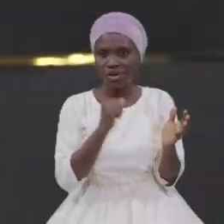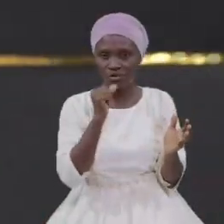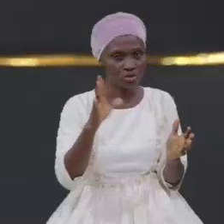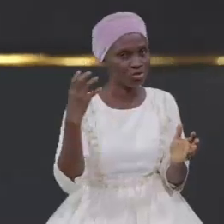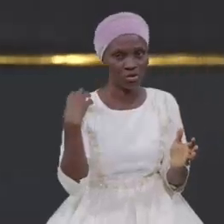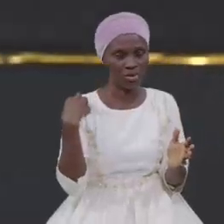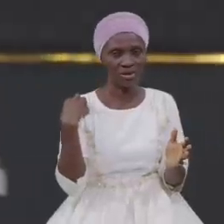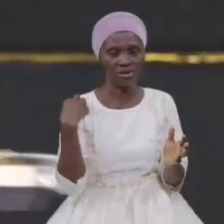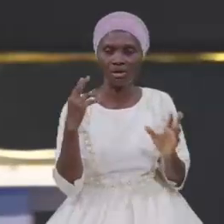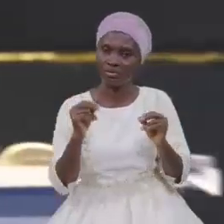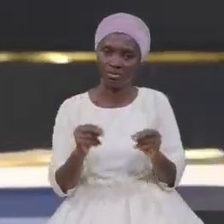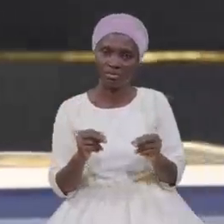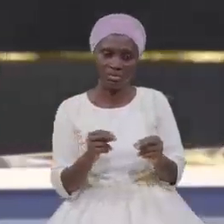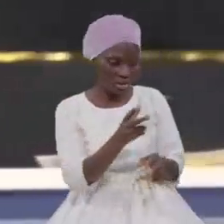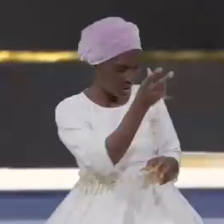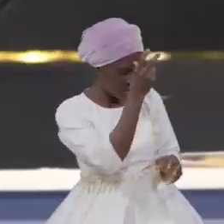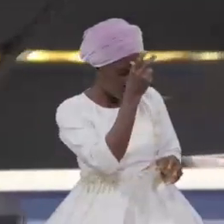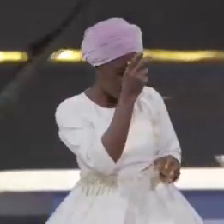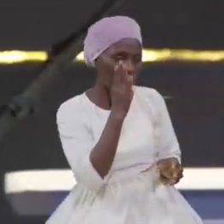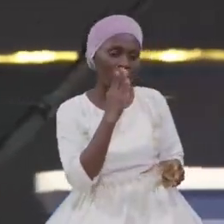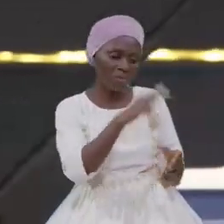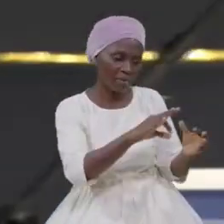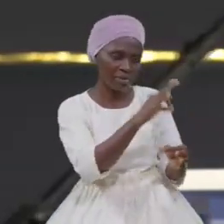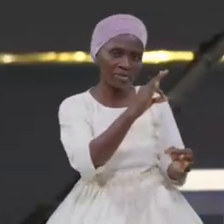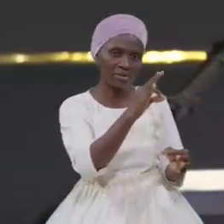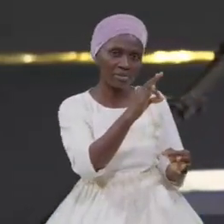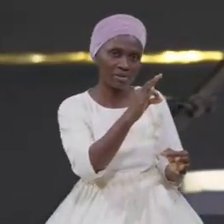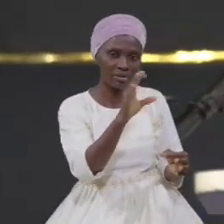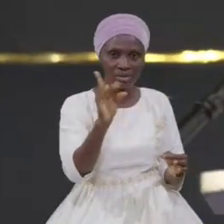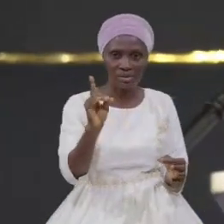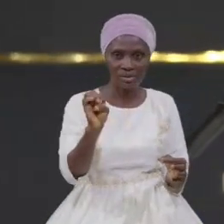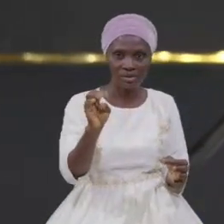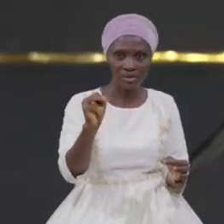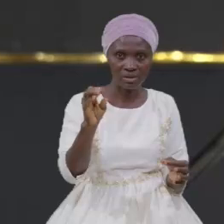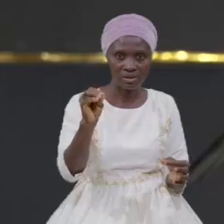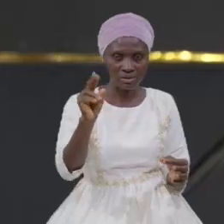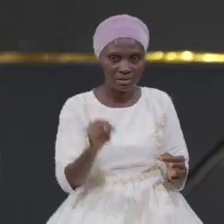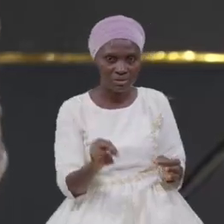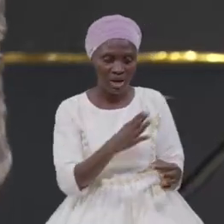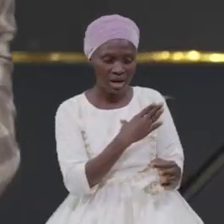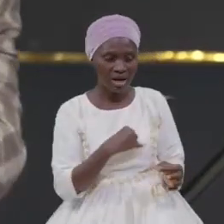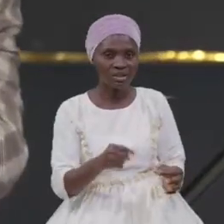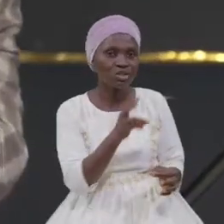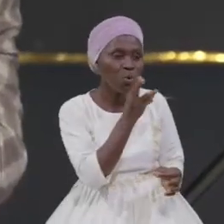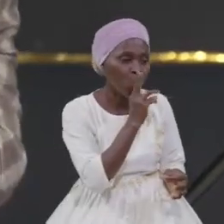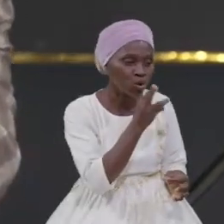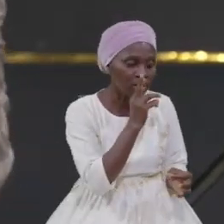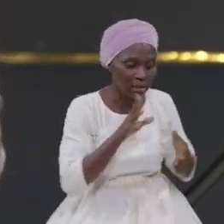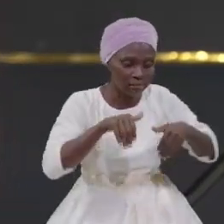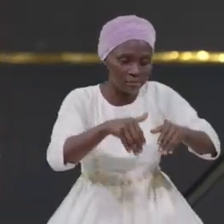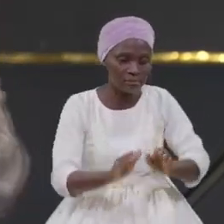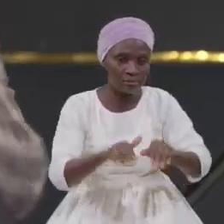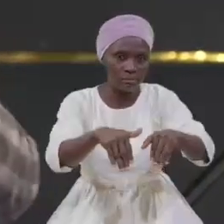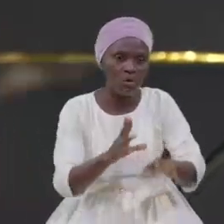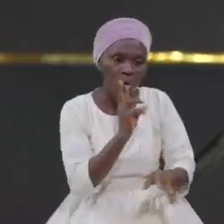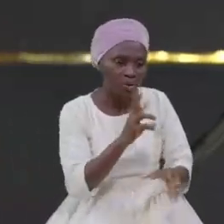Satan, evil spirit, demon, marine water spirit, your Lord, your controller, your